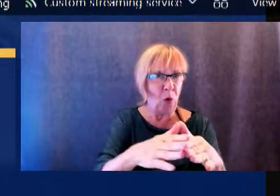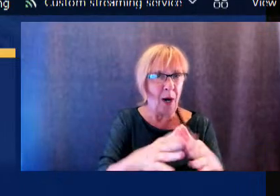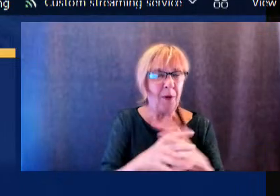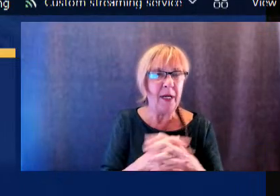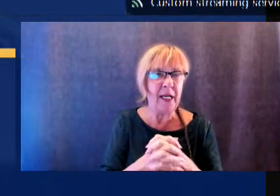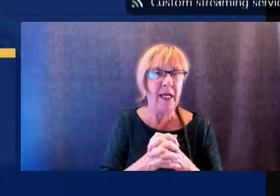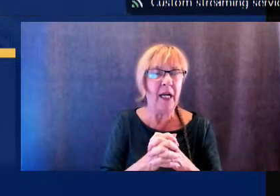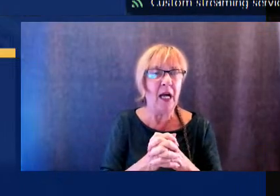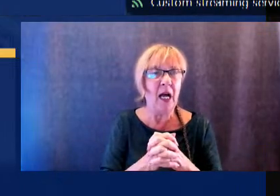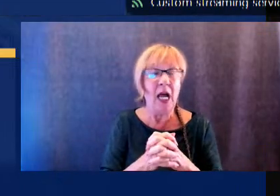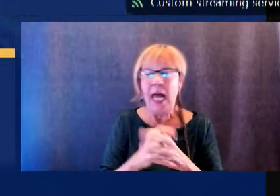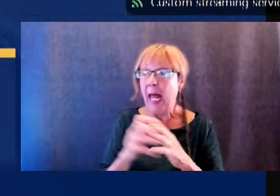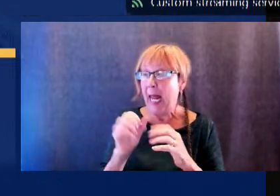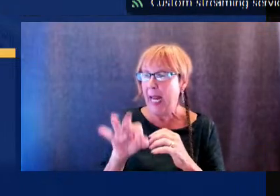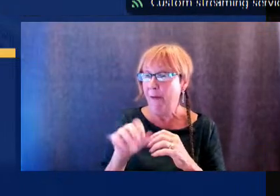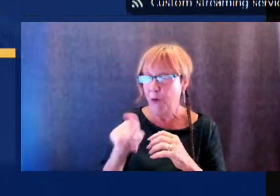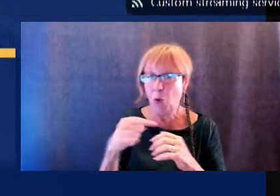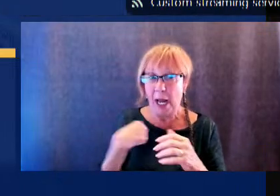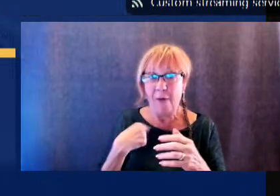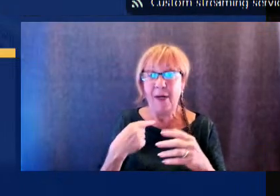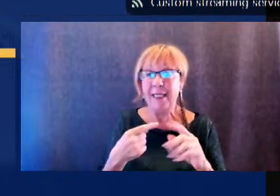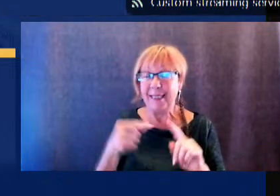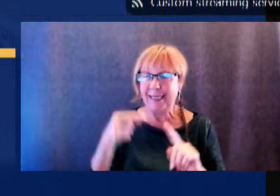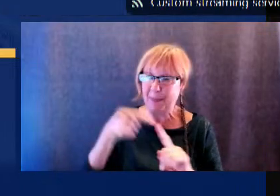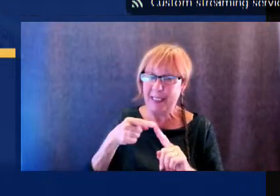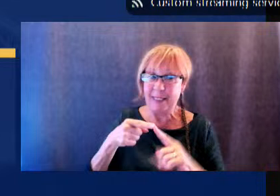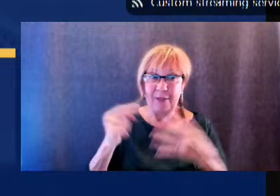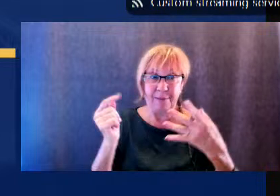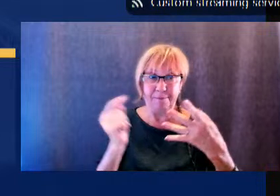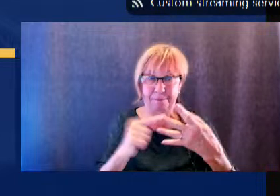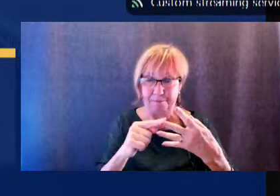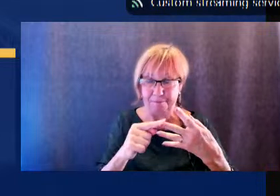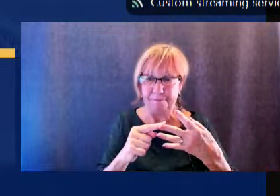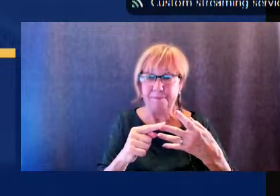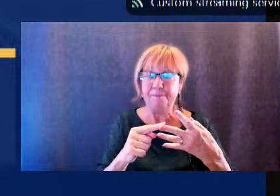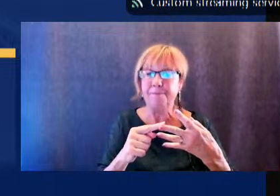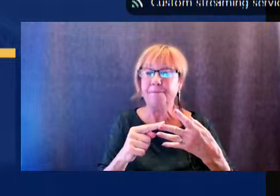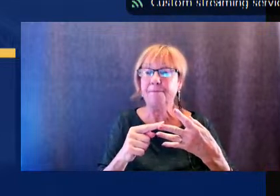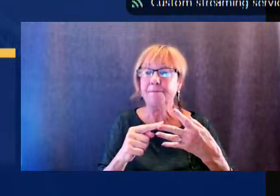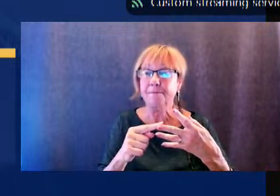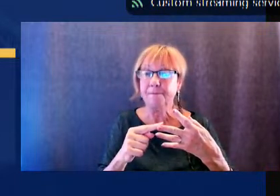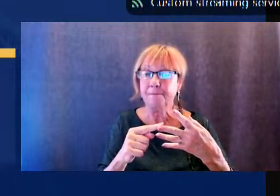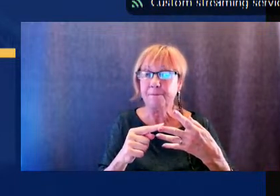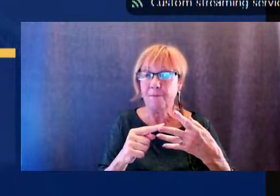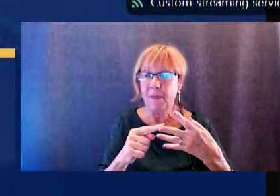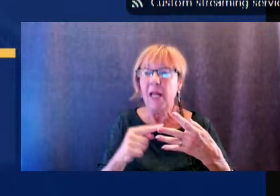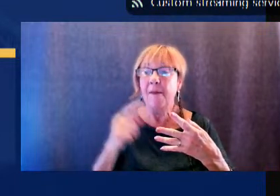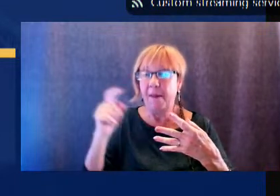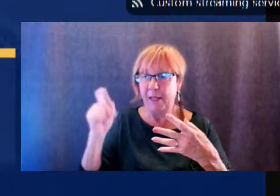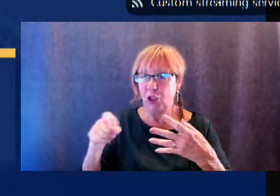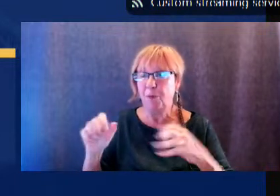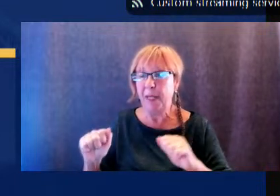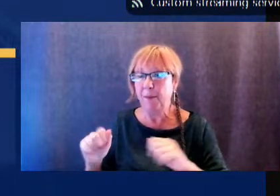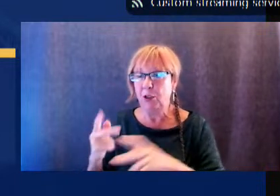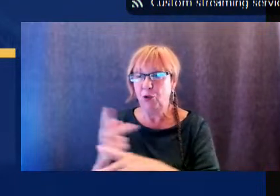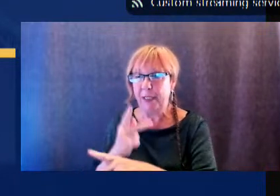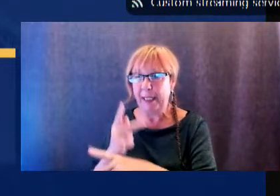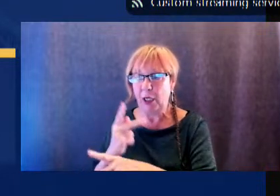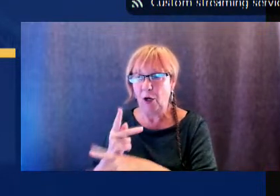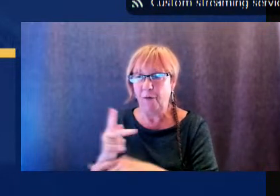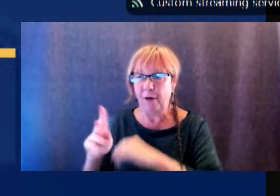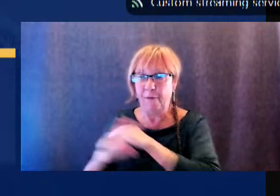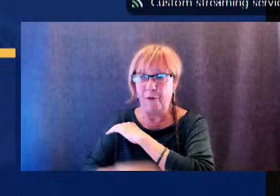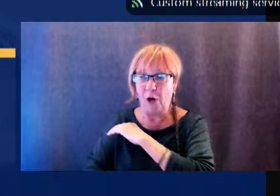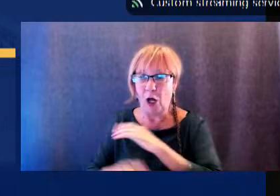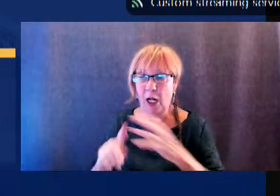line item would be this fall. But if a policy only has an item for rebuilding, then the construction would need to be concluded